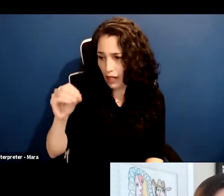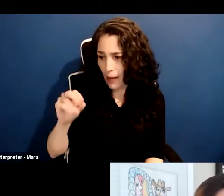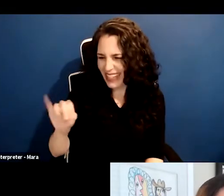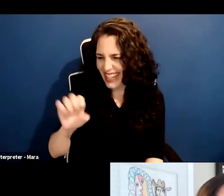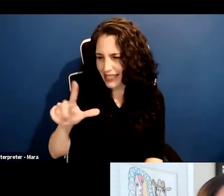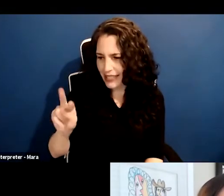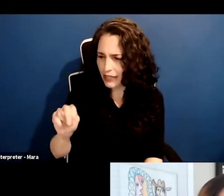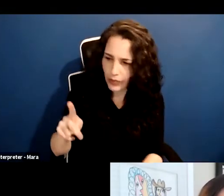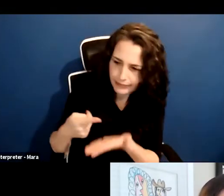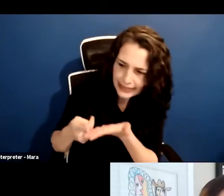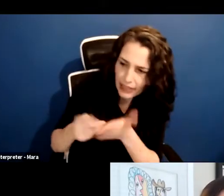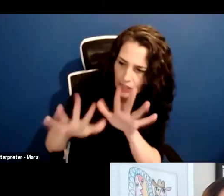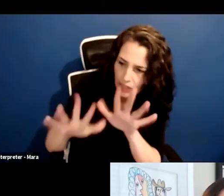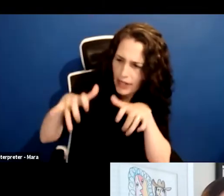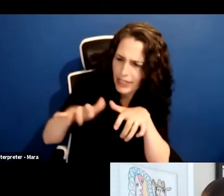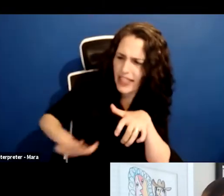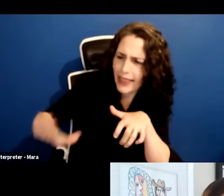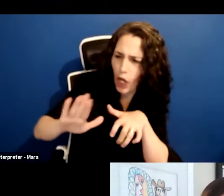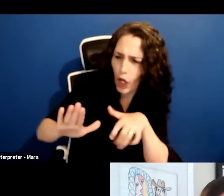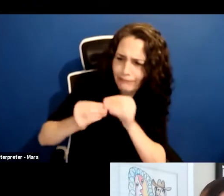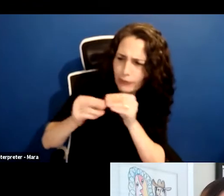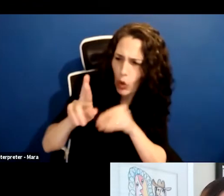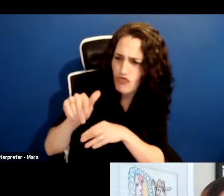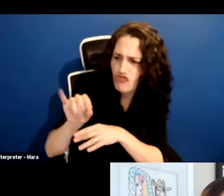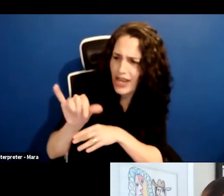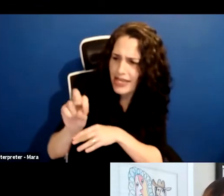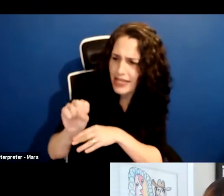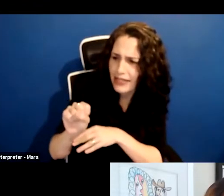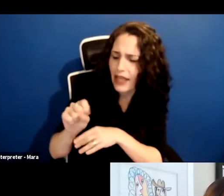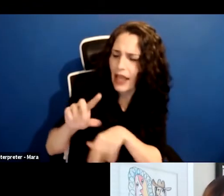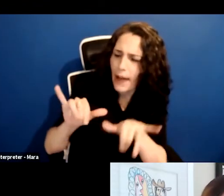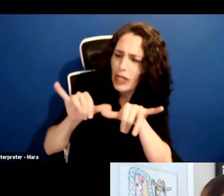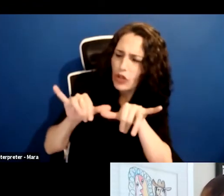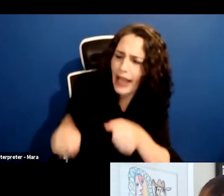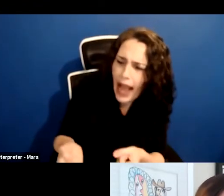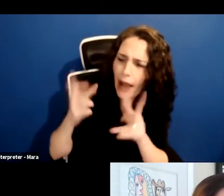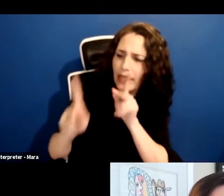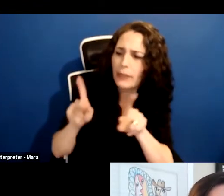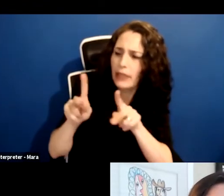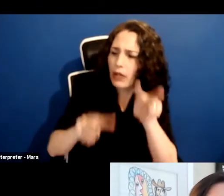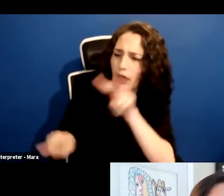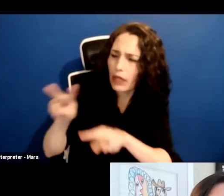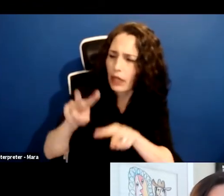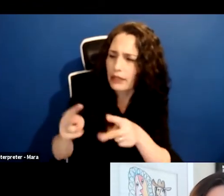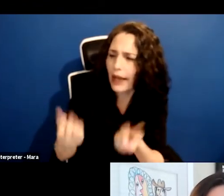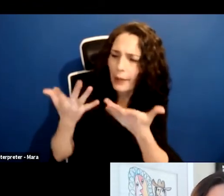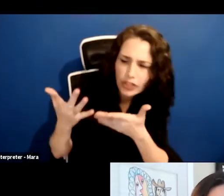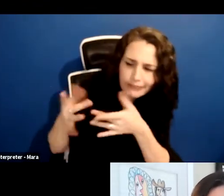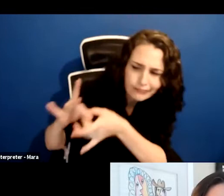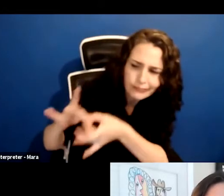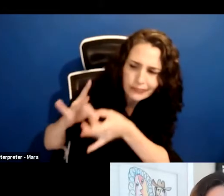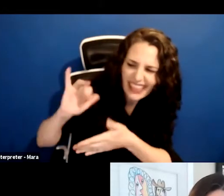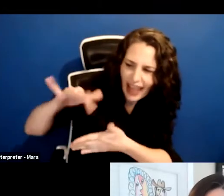And measurement around audiences. So what people are watching. So we're measuring the number of people around a piece of content. Being seen